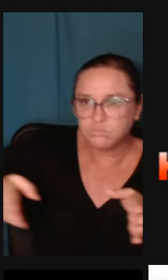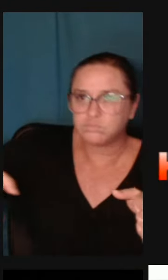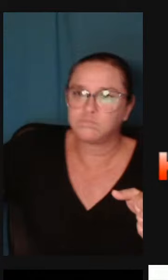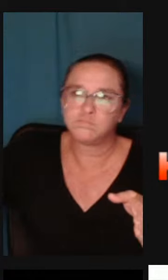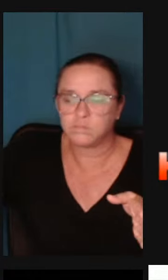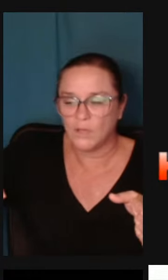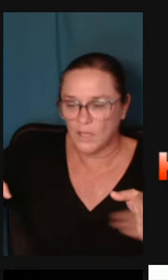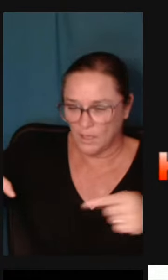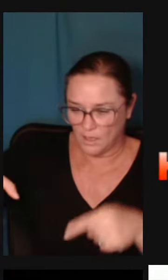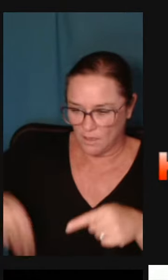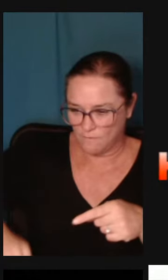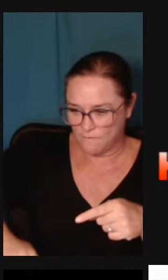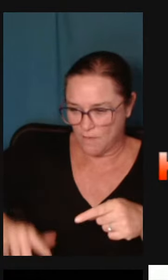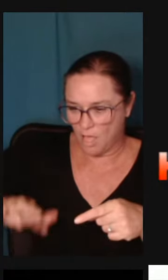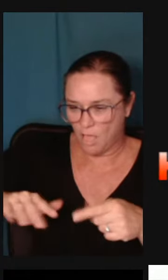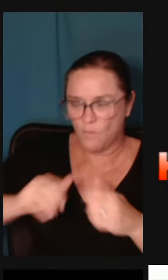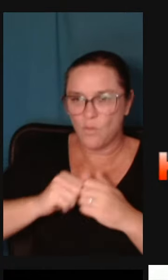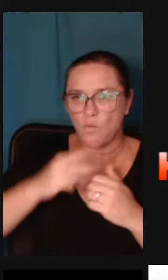had filled with water.